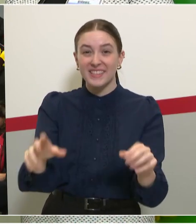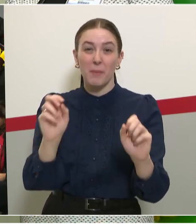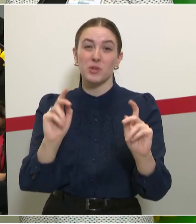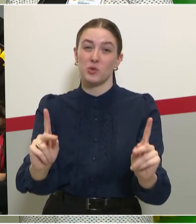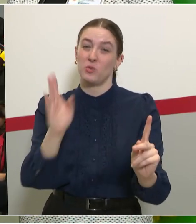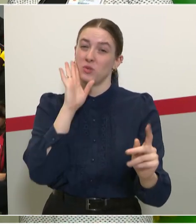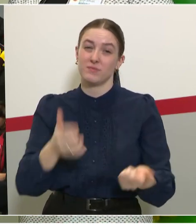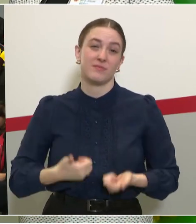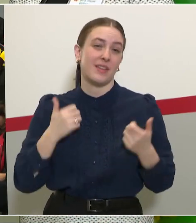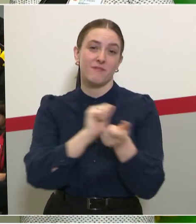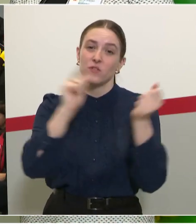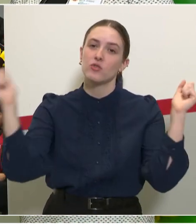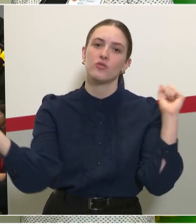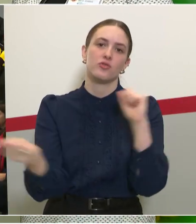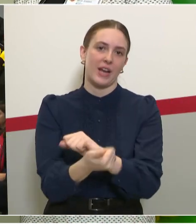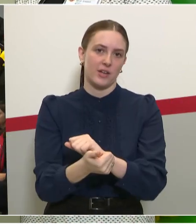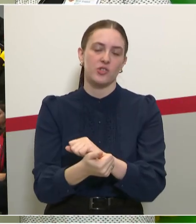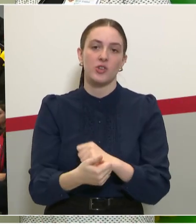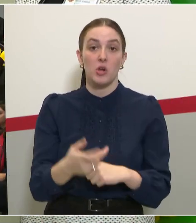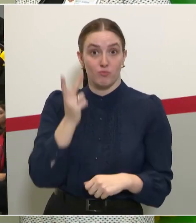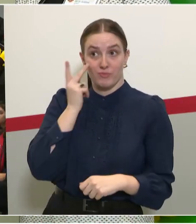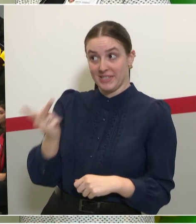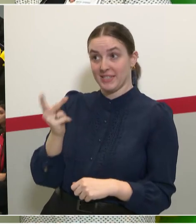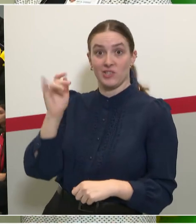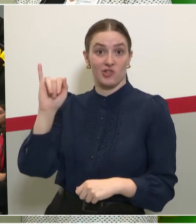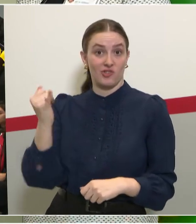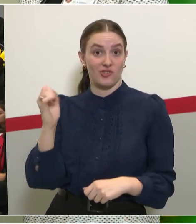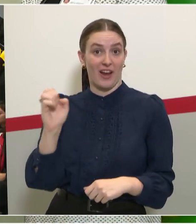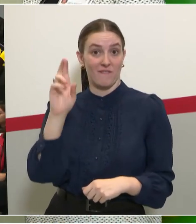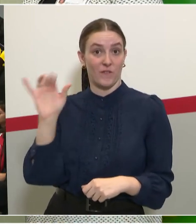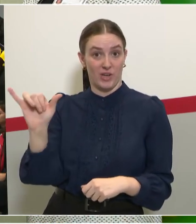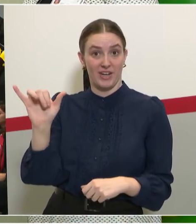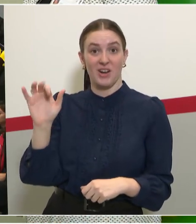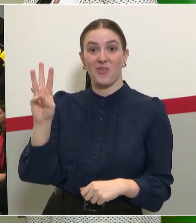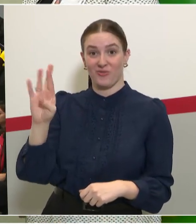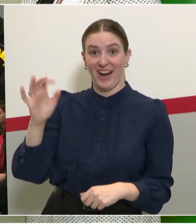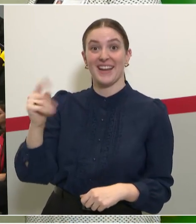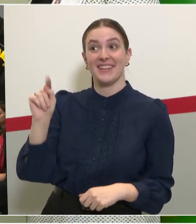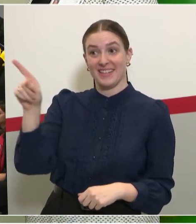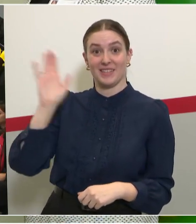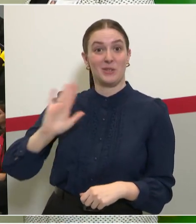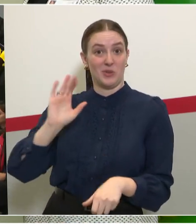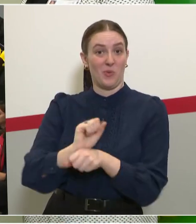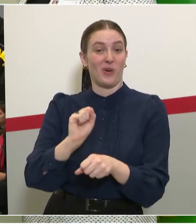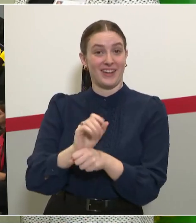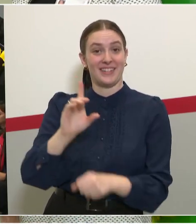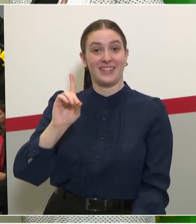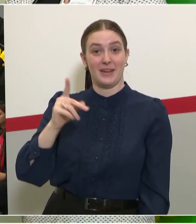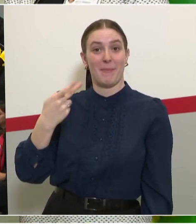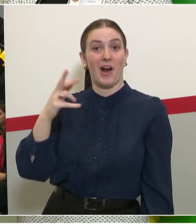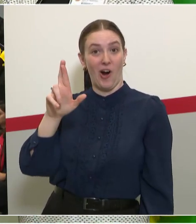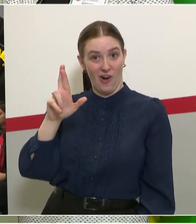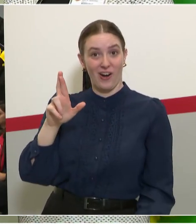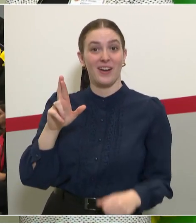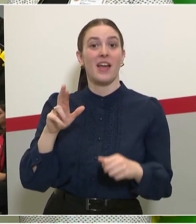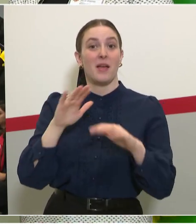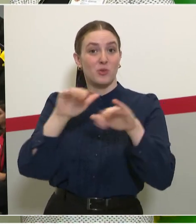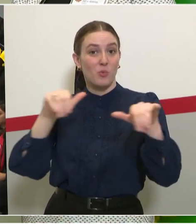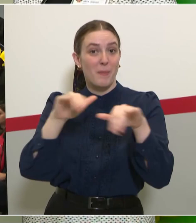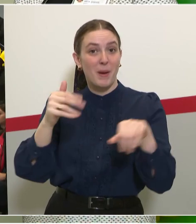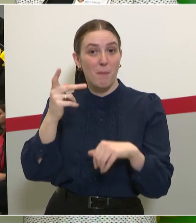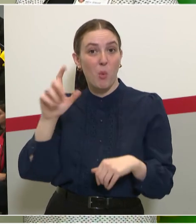and life-changing. You can see Jeffrey Wright, who worked at DPR in a swimming pool, but now is an acclaimed